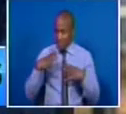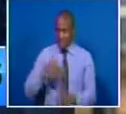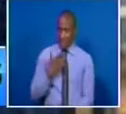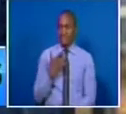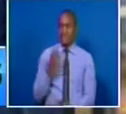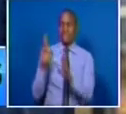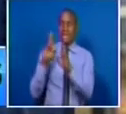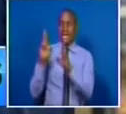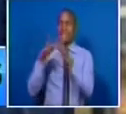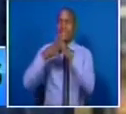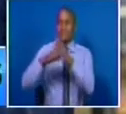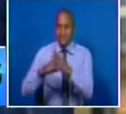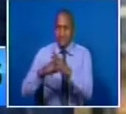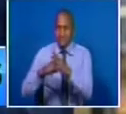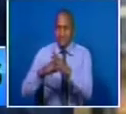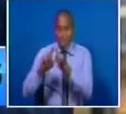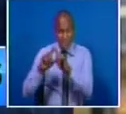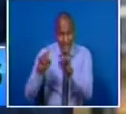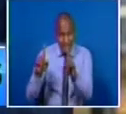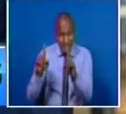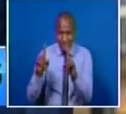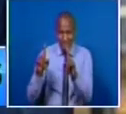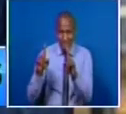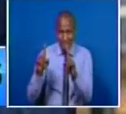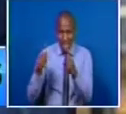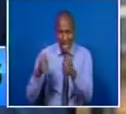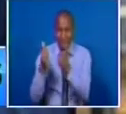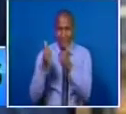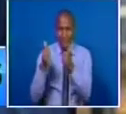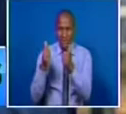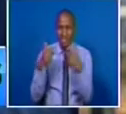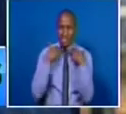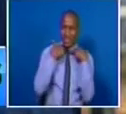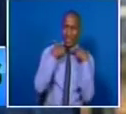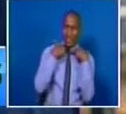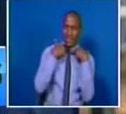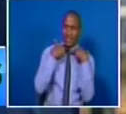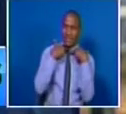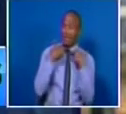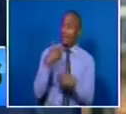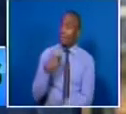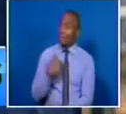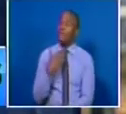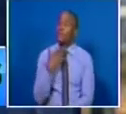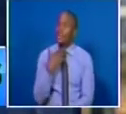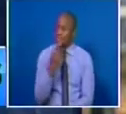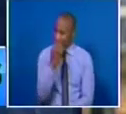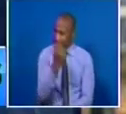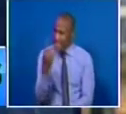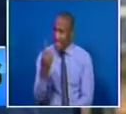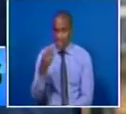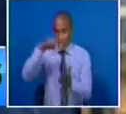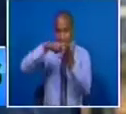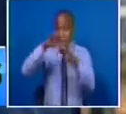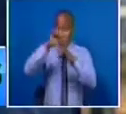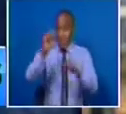are ready to take off, but somewhat something is still holding us back. And I want each one of these